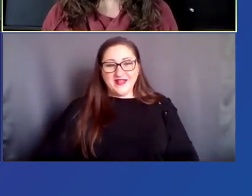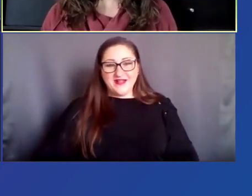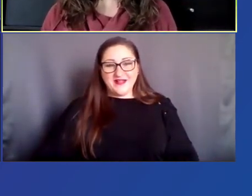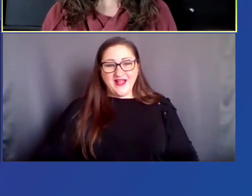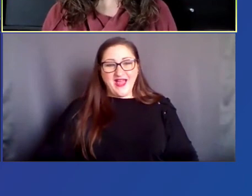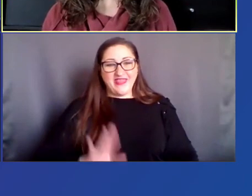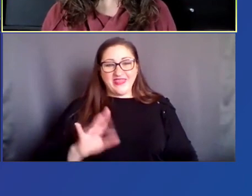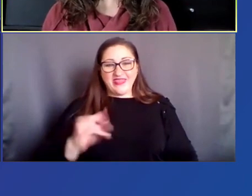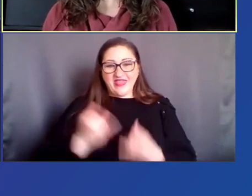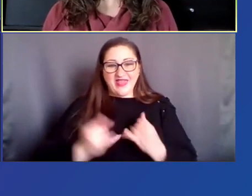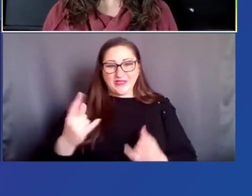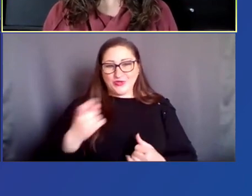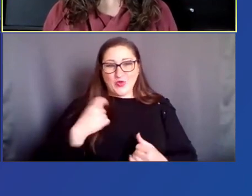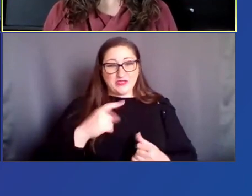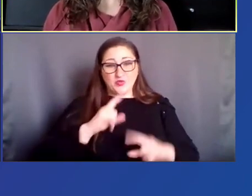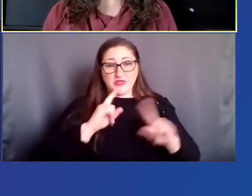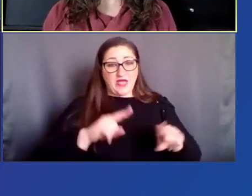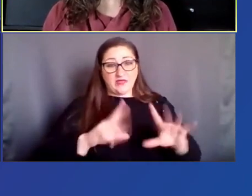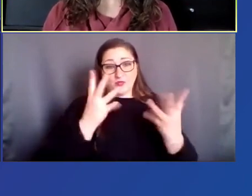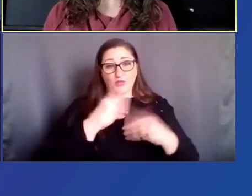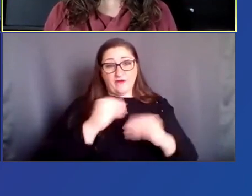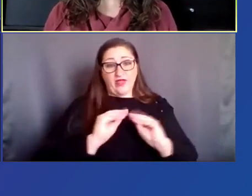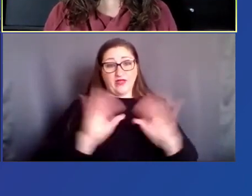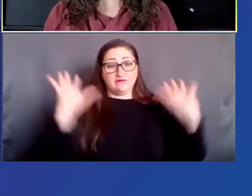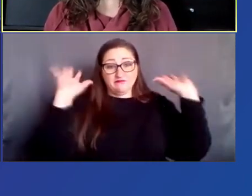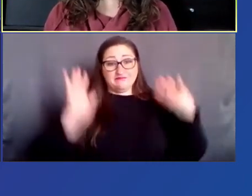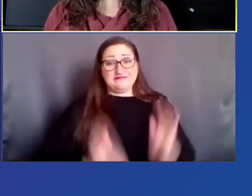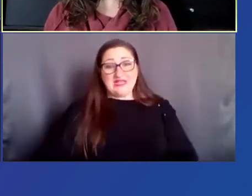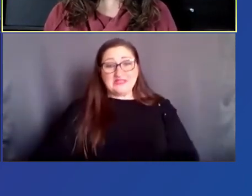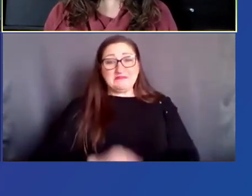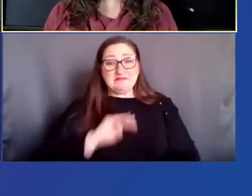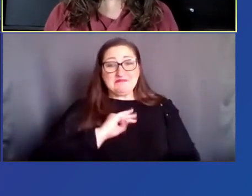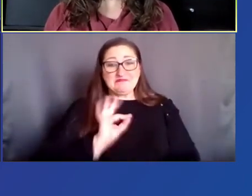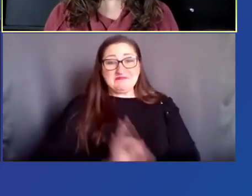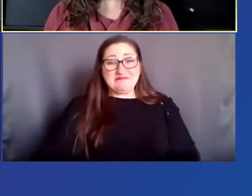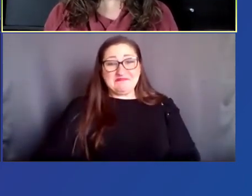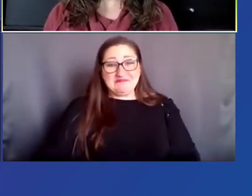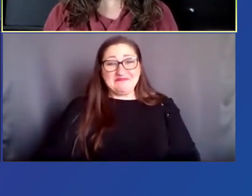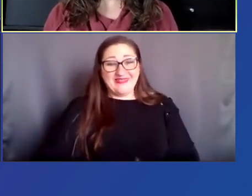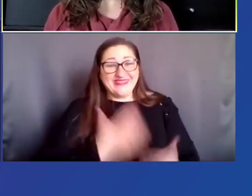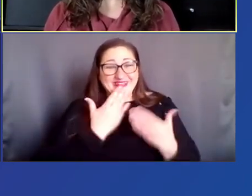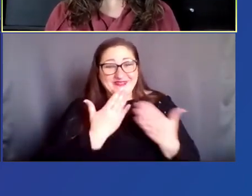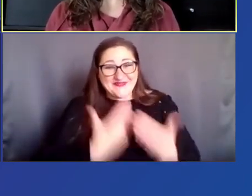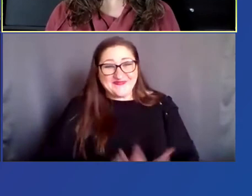last question was answered beautifully. Thank you all.